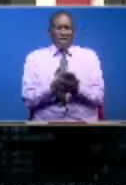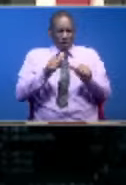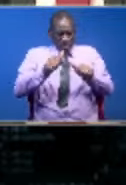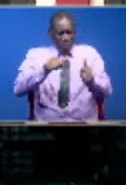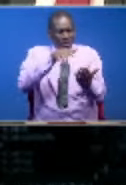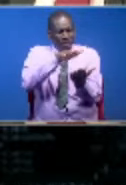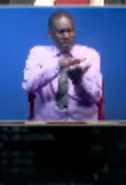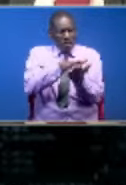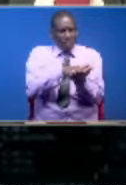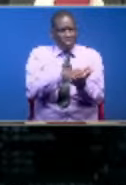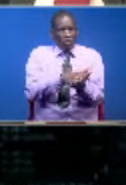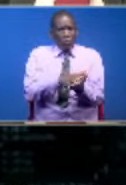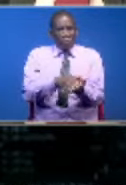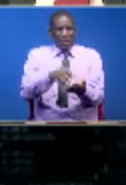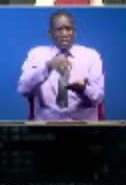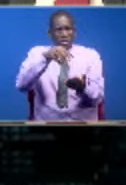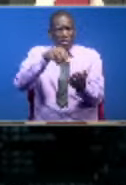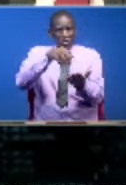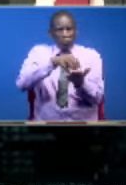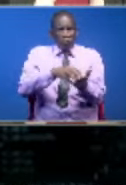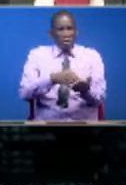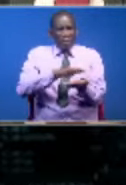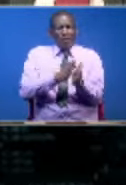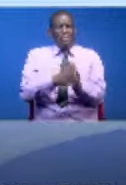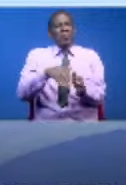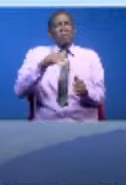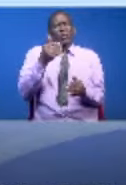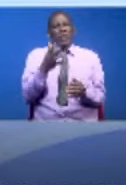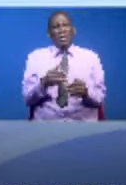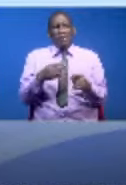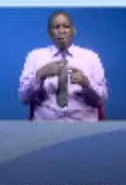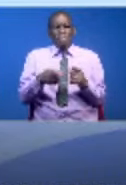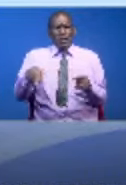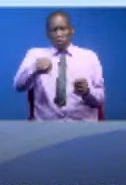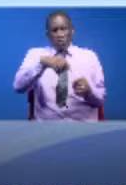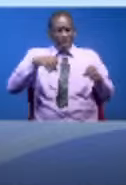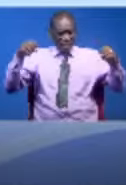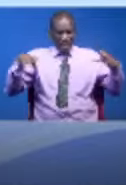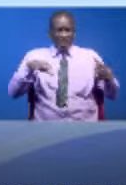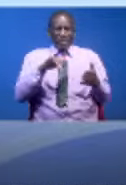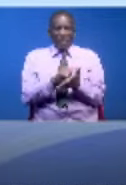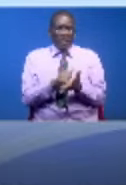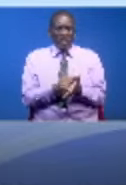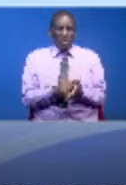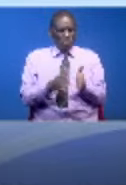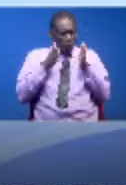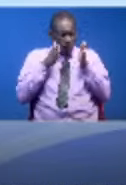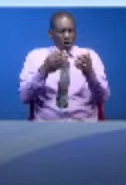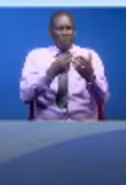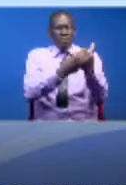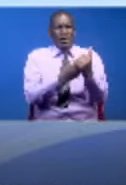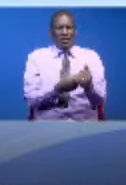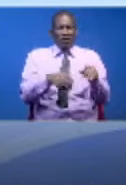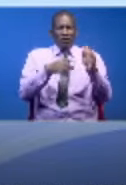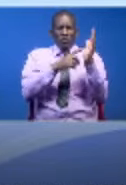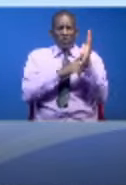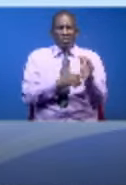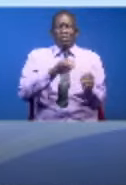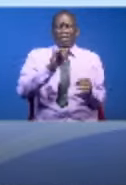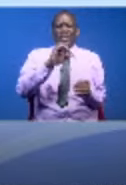bankable propositions are now becoming a lot more present. But we are very, very clear that we look for partners, the likes of the IFCs of the